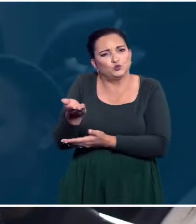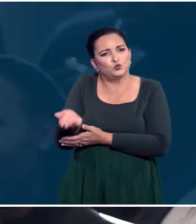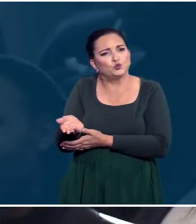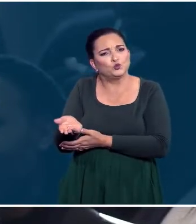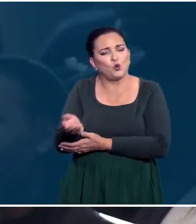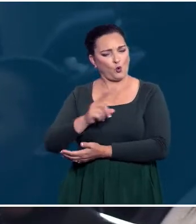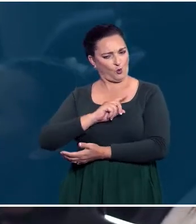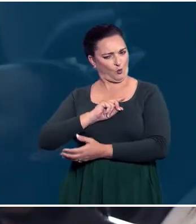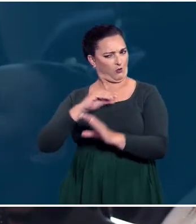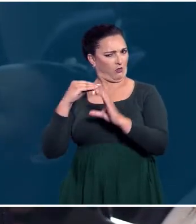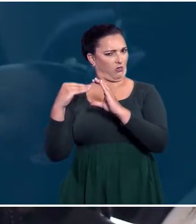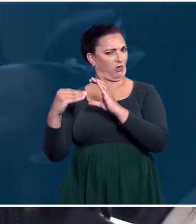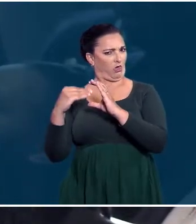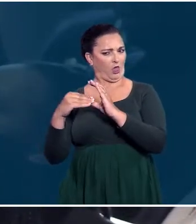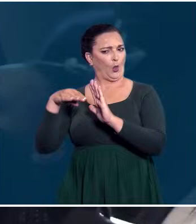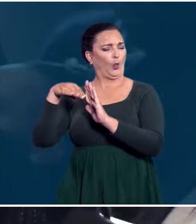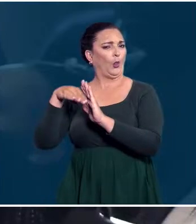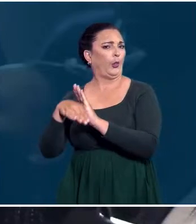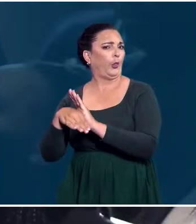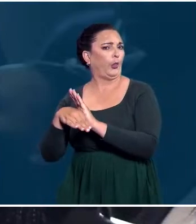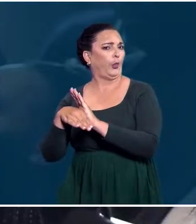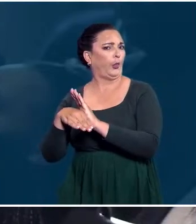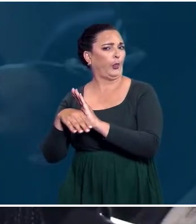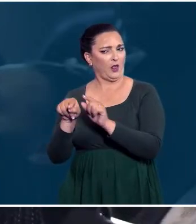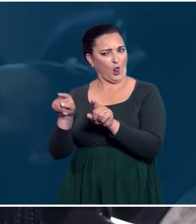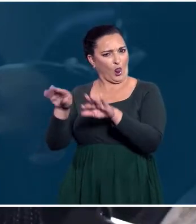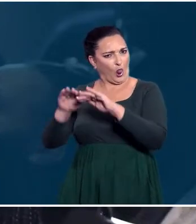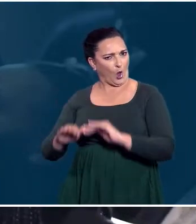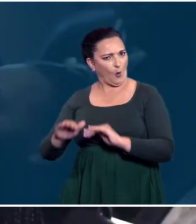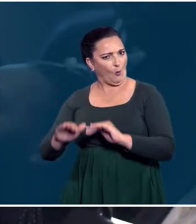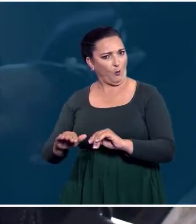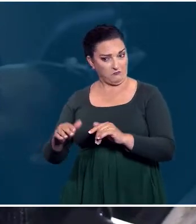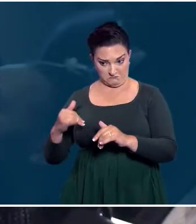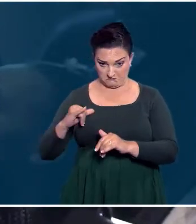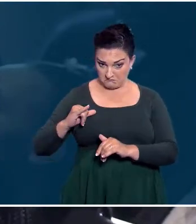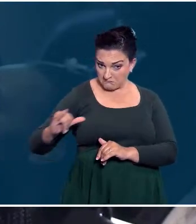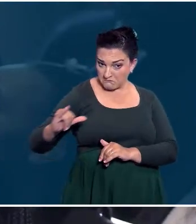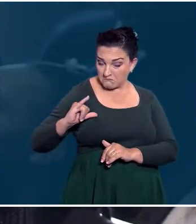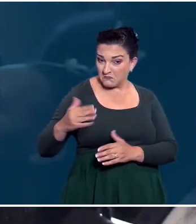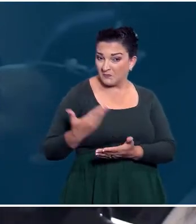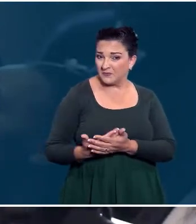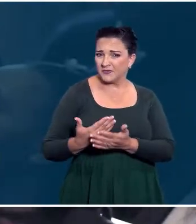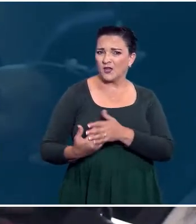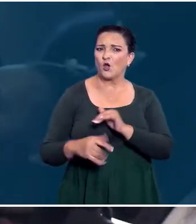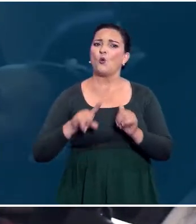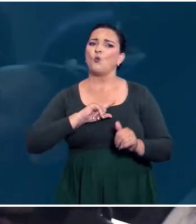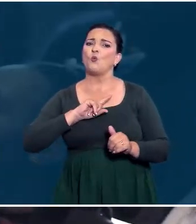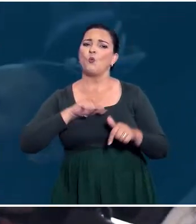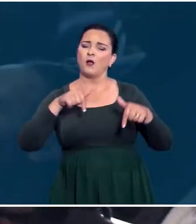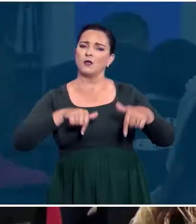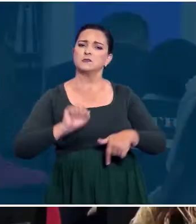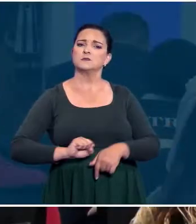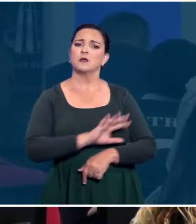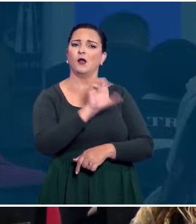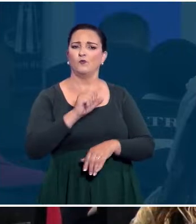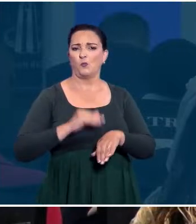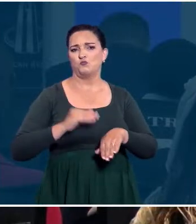their inflation targeting to be as low so that we solve the economic problem as a country?